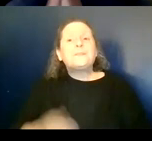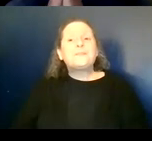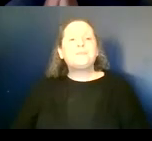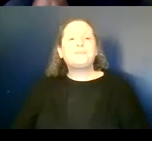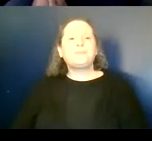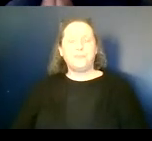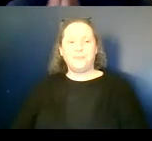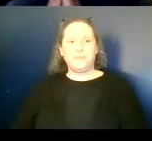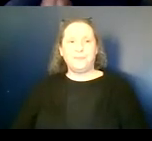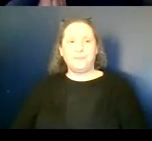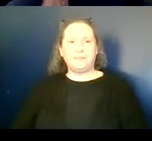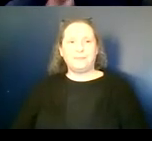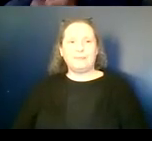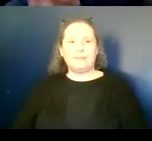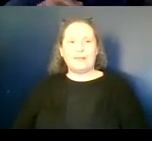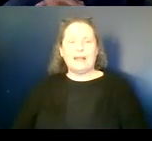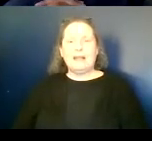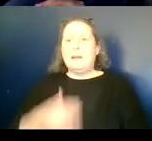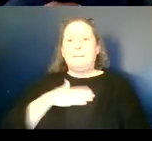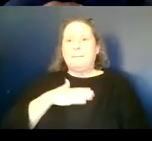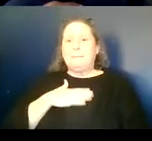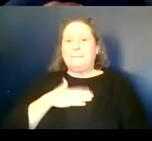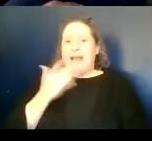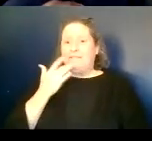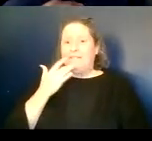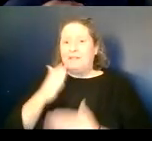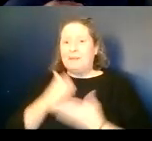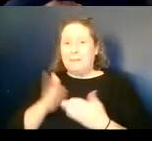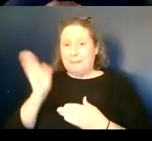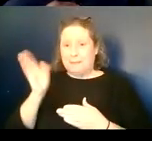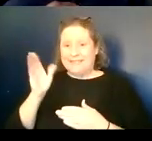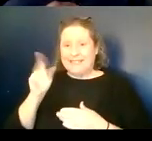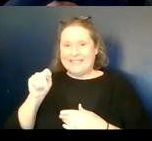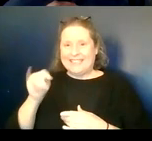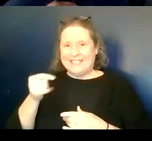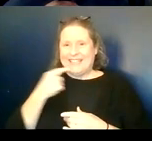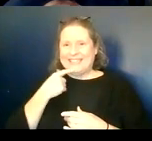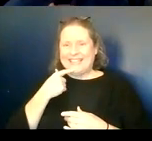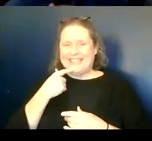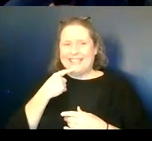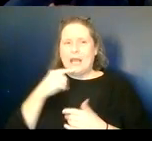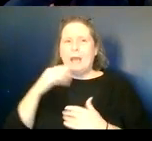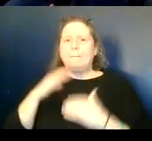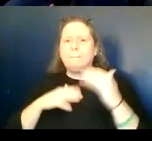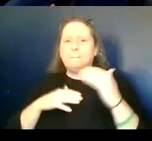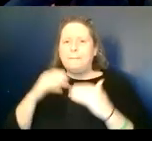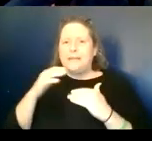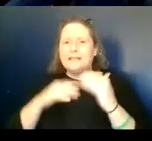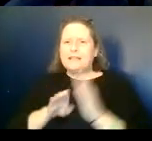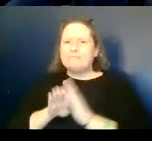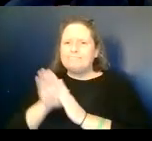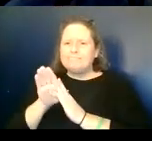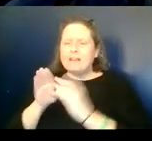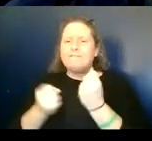My favorite part of the presentation. So, building a foundation for